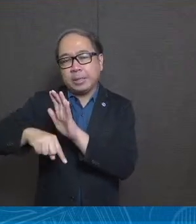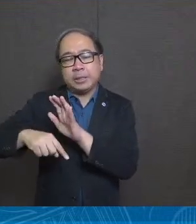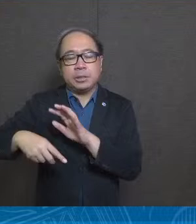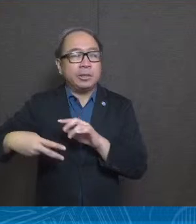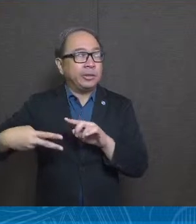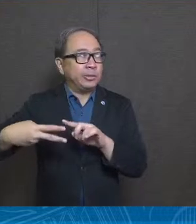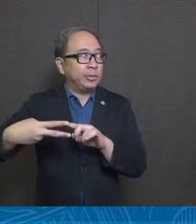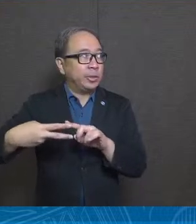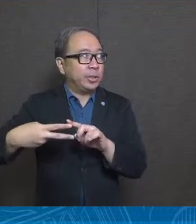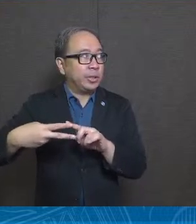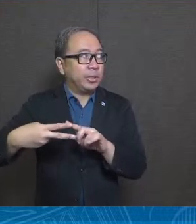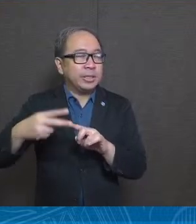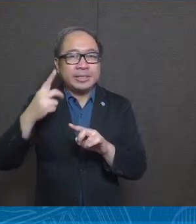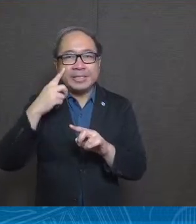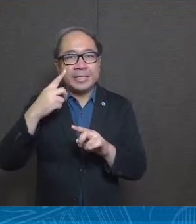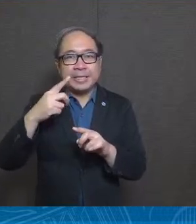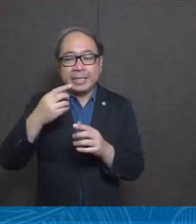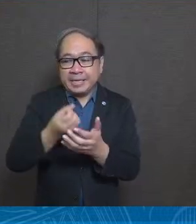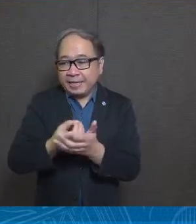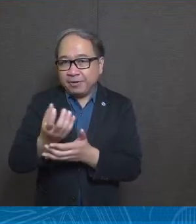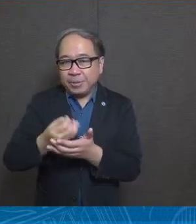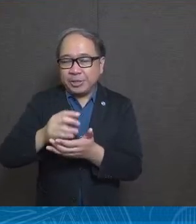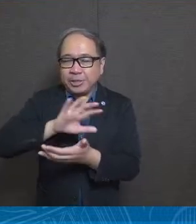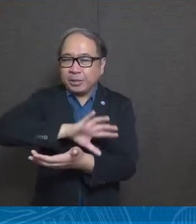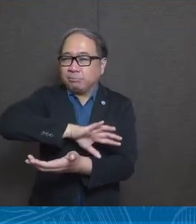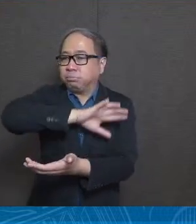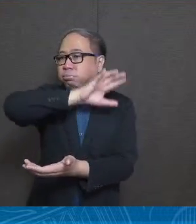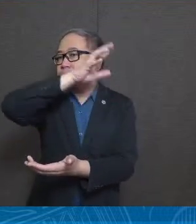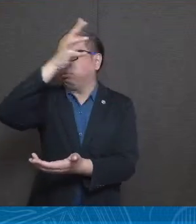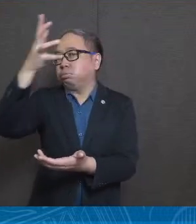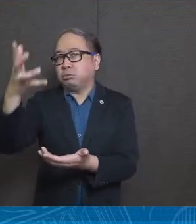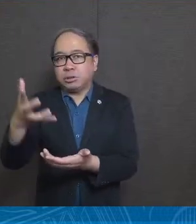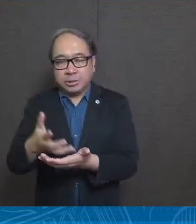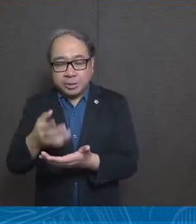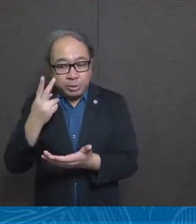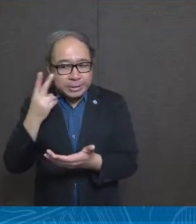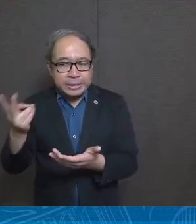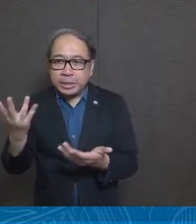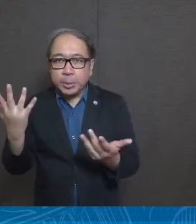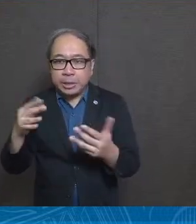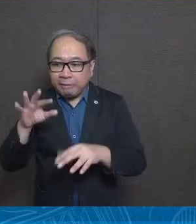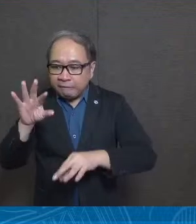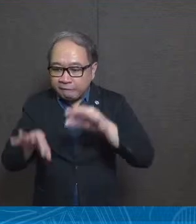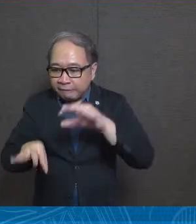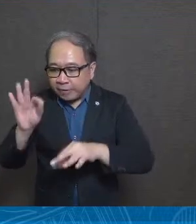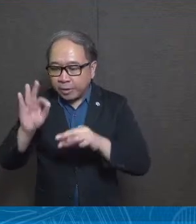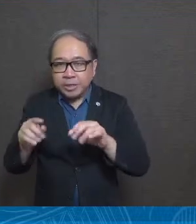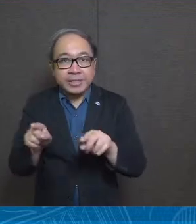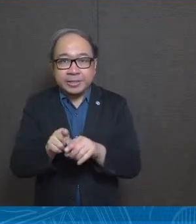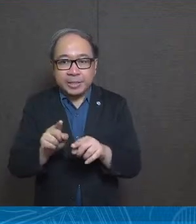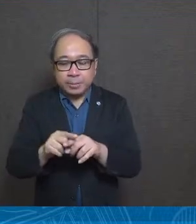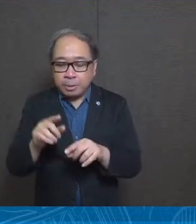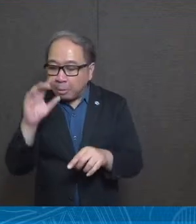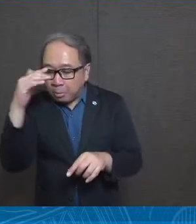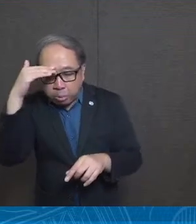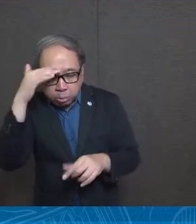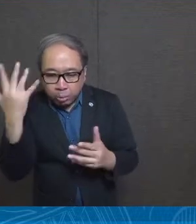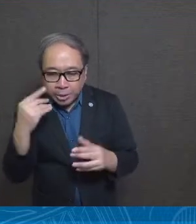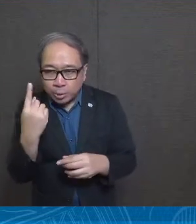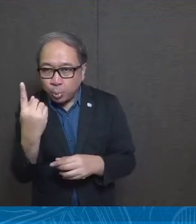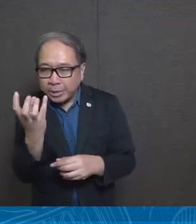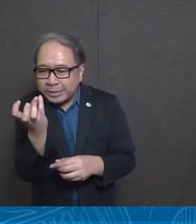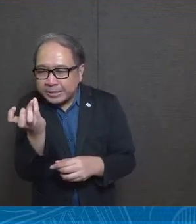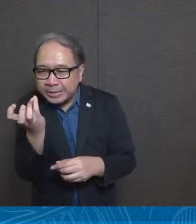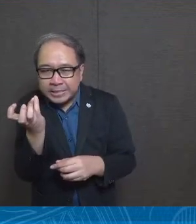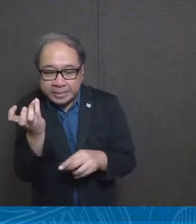the data is too huge, so it's very difficult to find only variable information. It's like find a pin in the haystack. And another